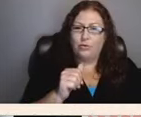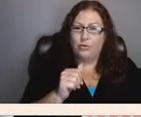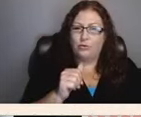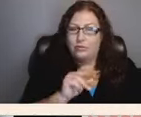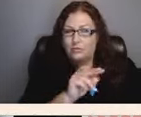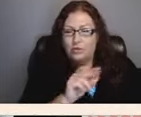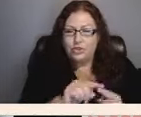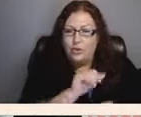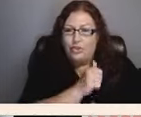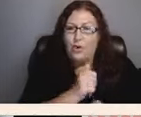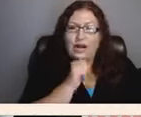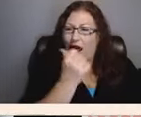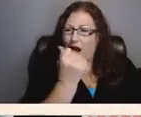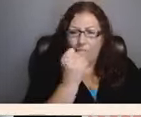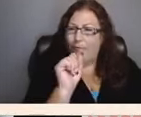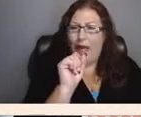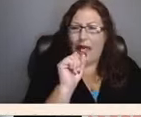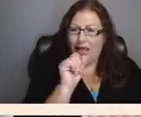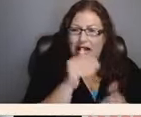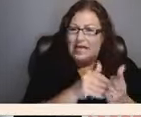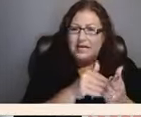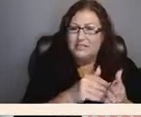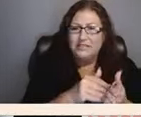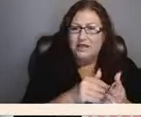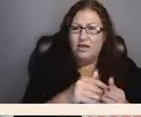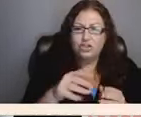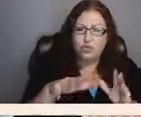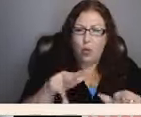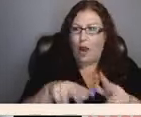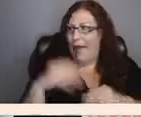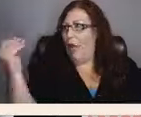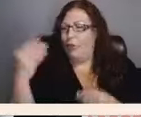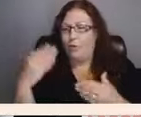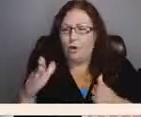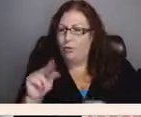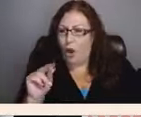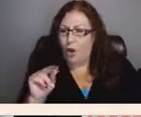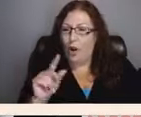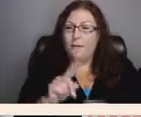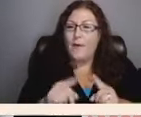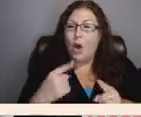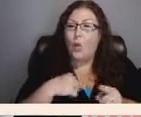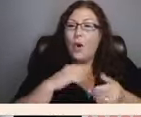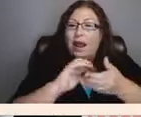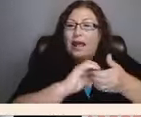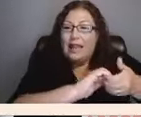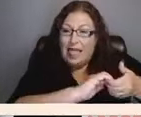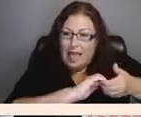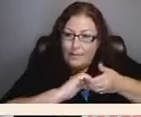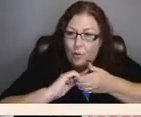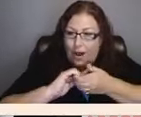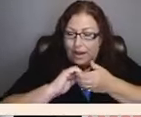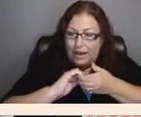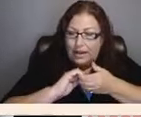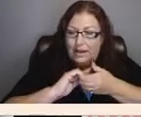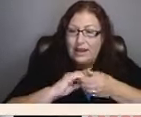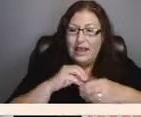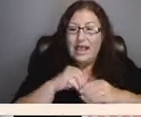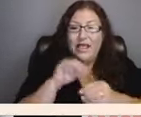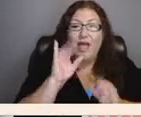rebelling against the authority or just walking out of the room, but we're collaborating. And in this image, it's like atonement